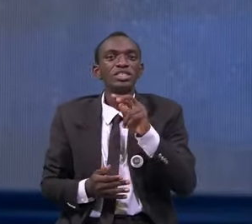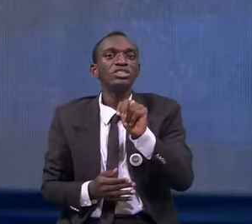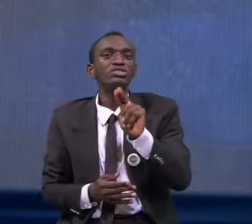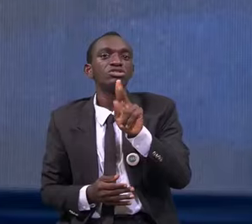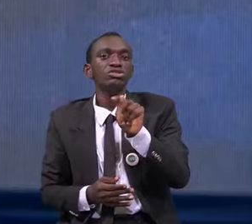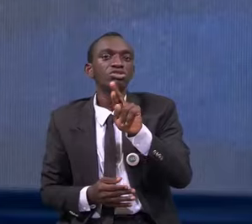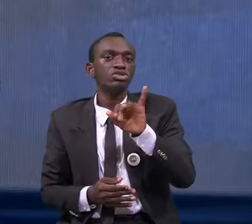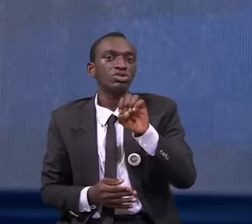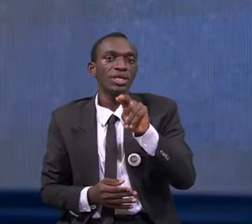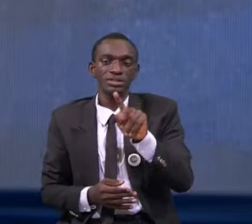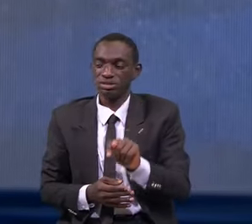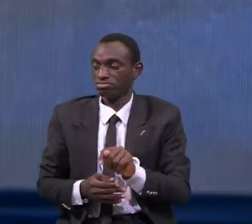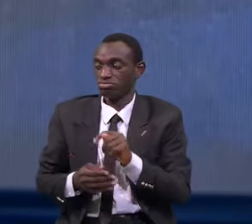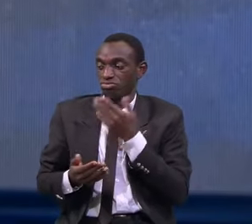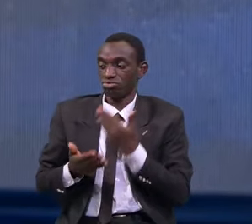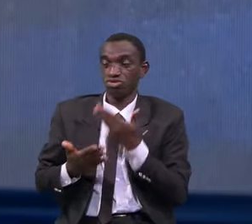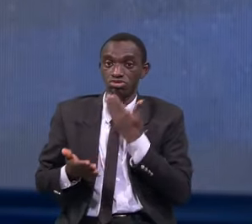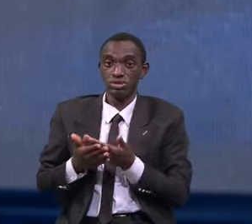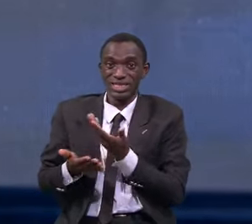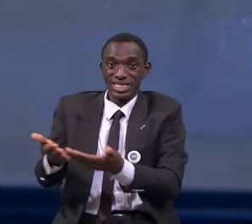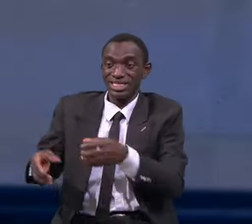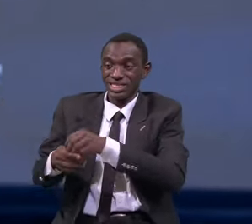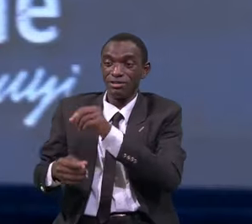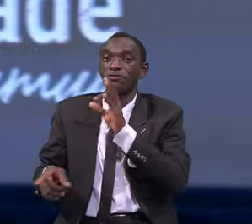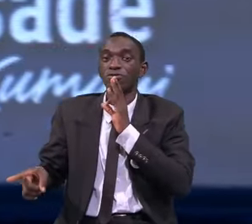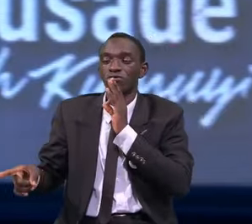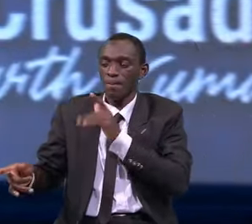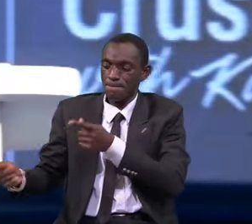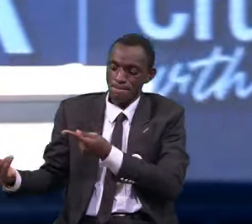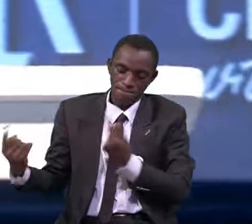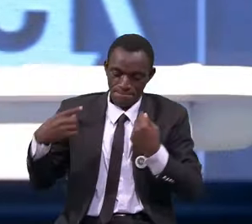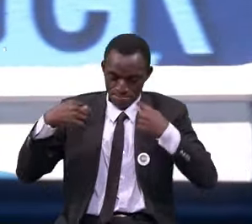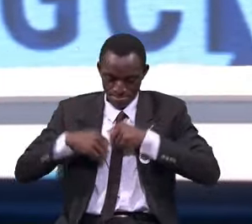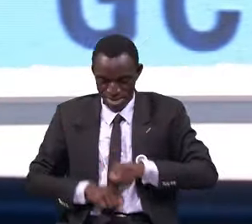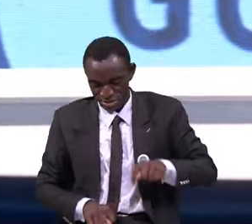and the blood cells and every part of your body.